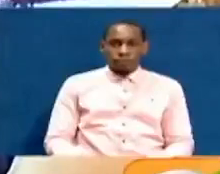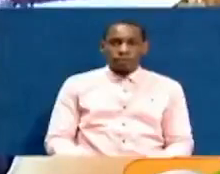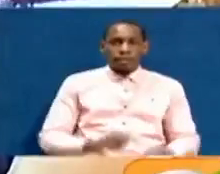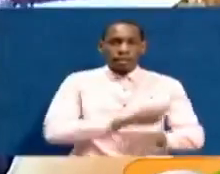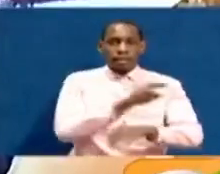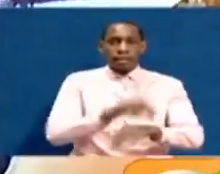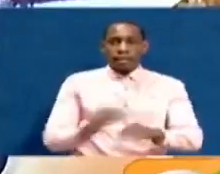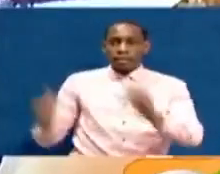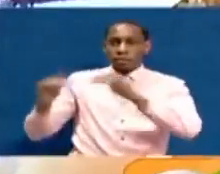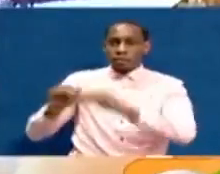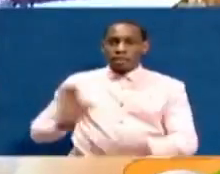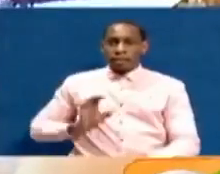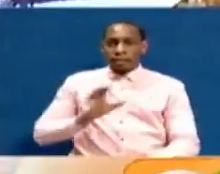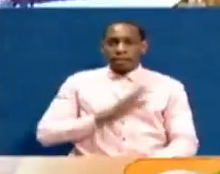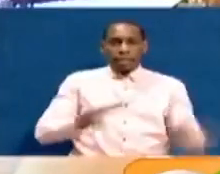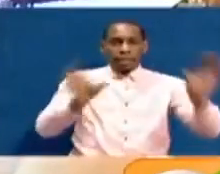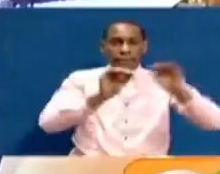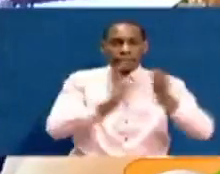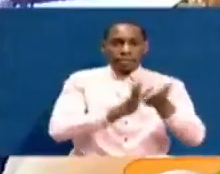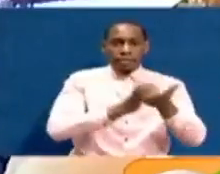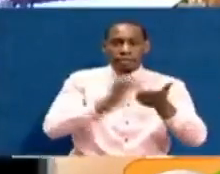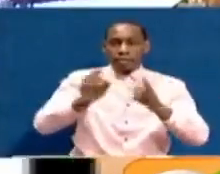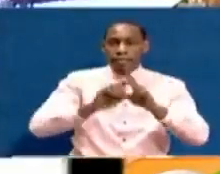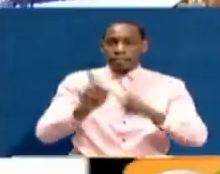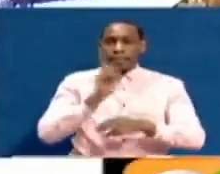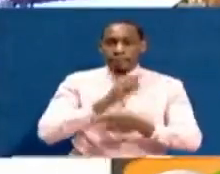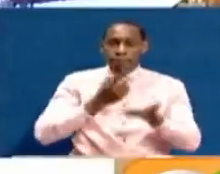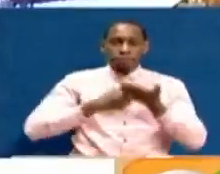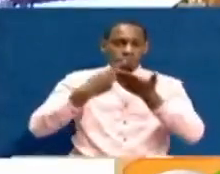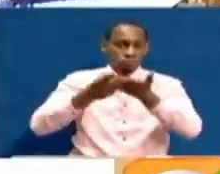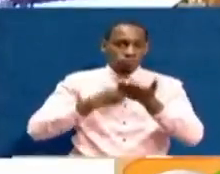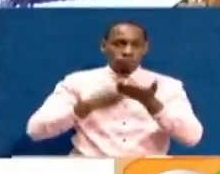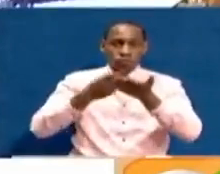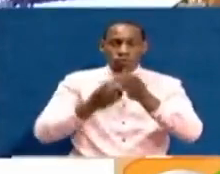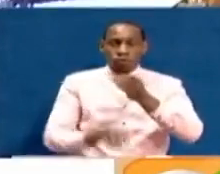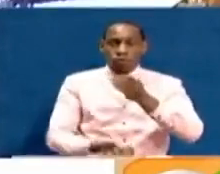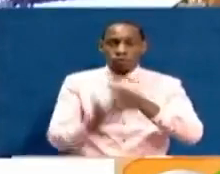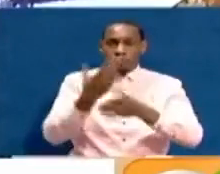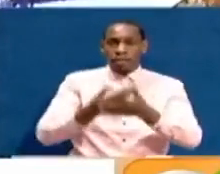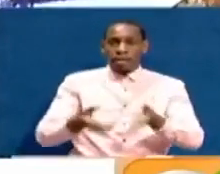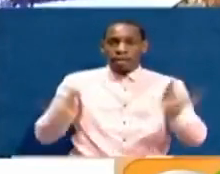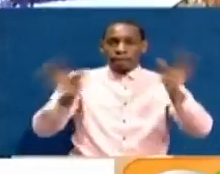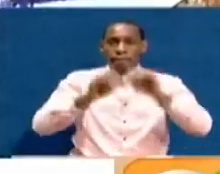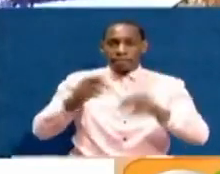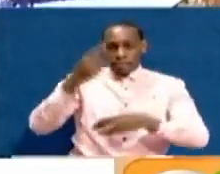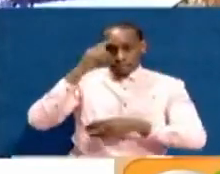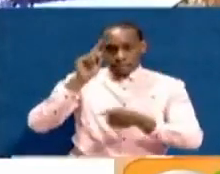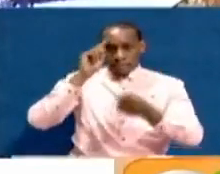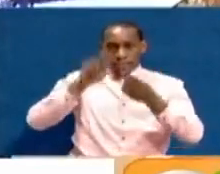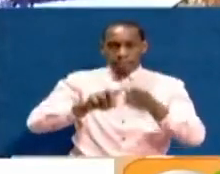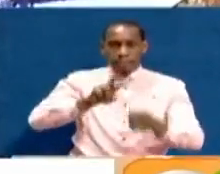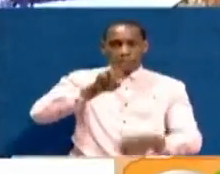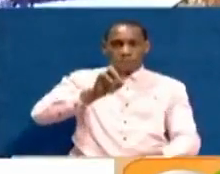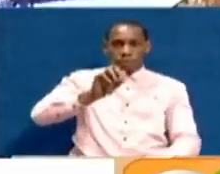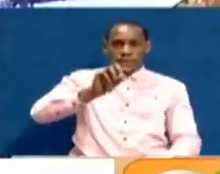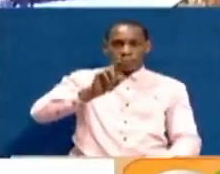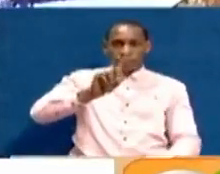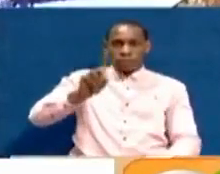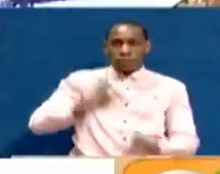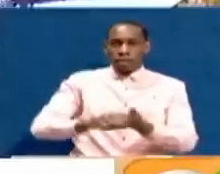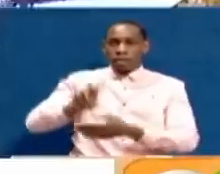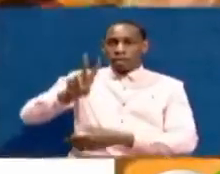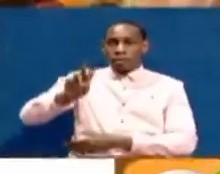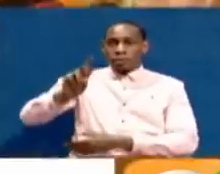So the National Assembly Committee on Budget and Appropriation has begun deliberations on formulating a budget policy towards the 2021-2022